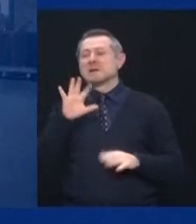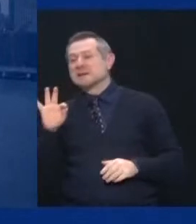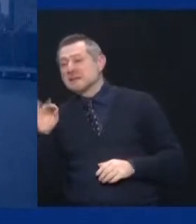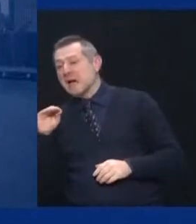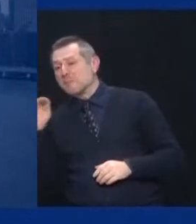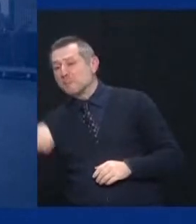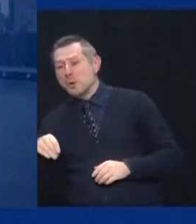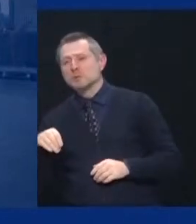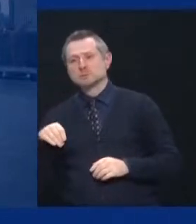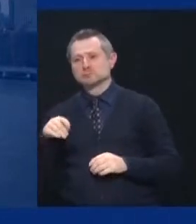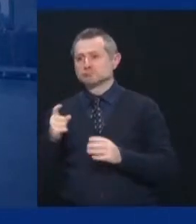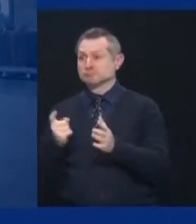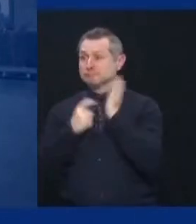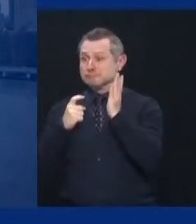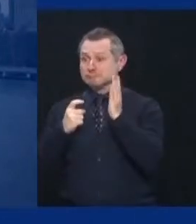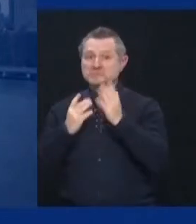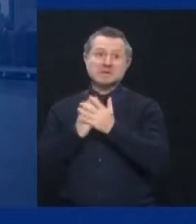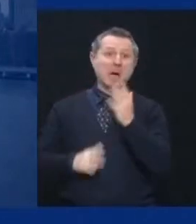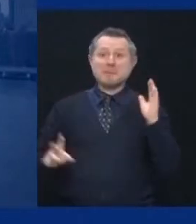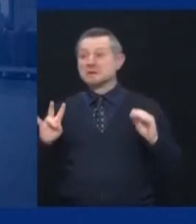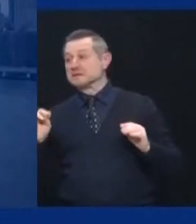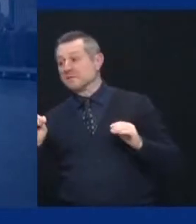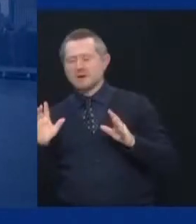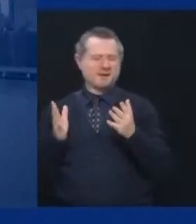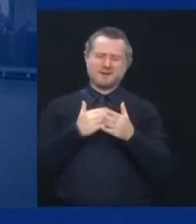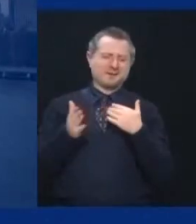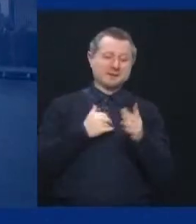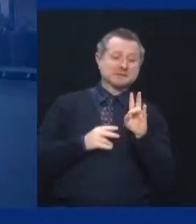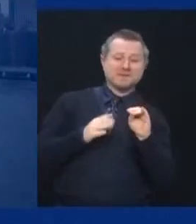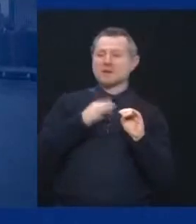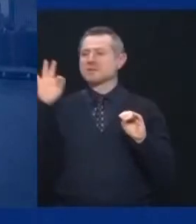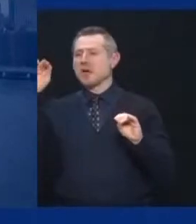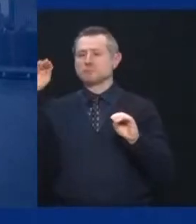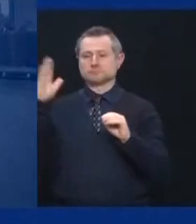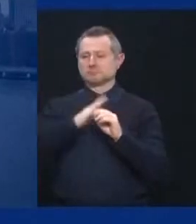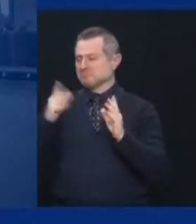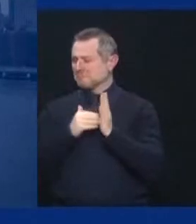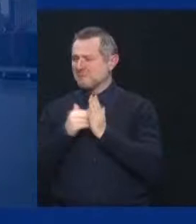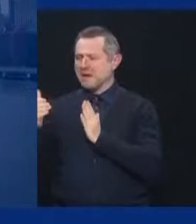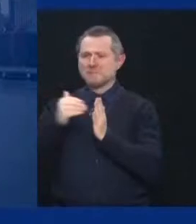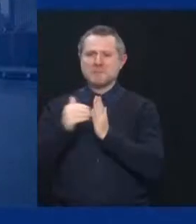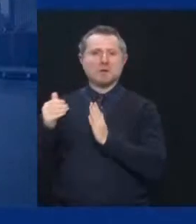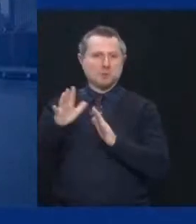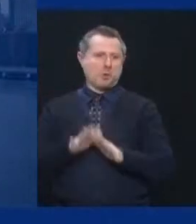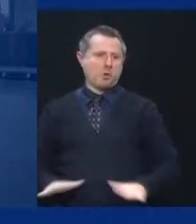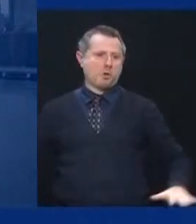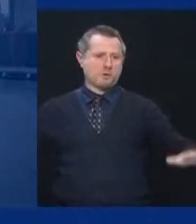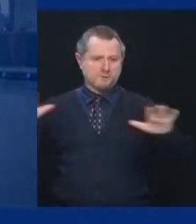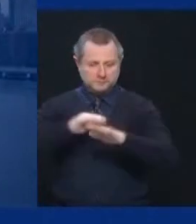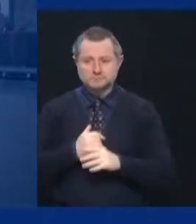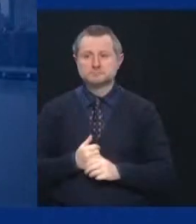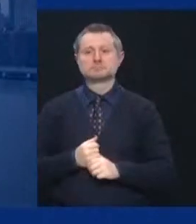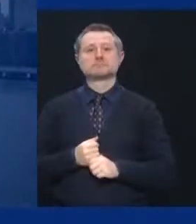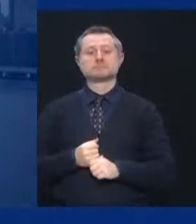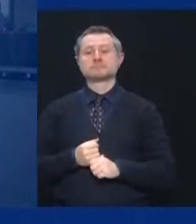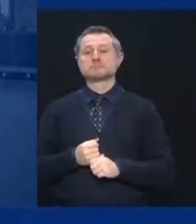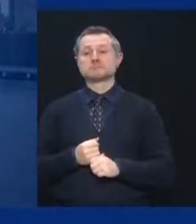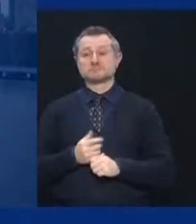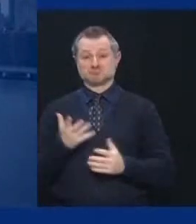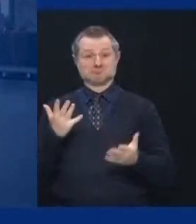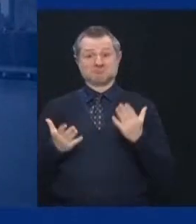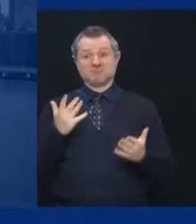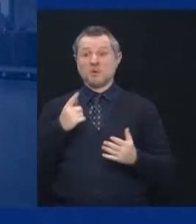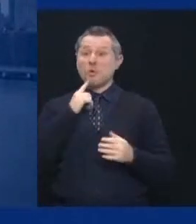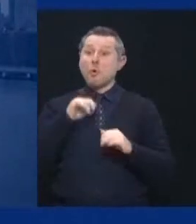whatever, 70 to 90, that is a very large percentage of the population. If you listen to the time frame they're